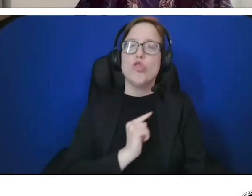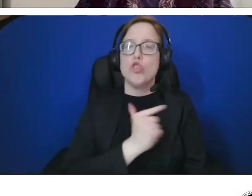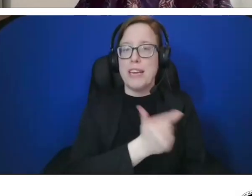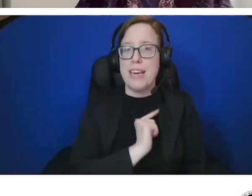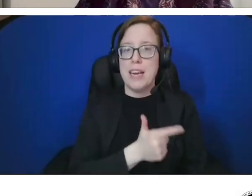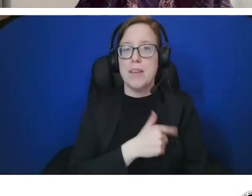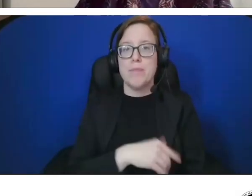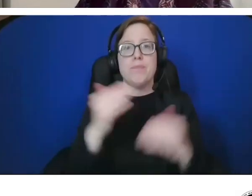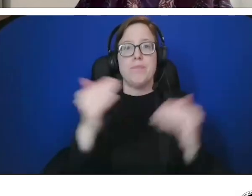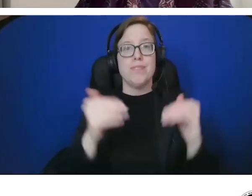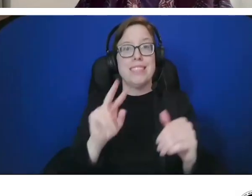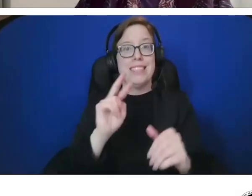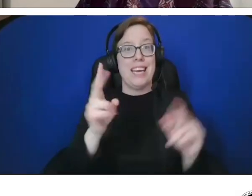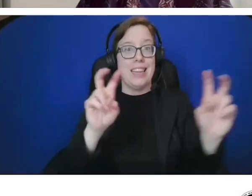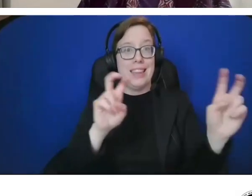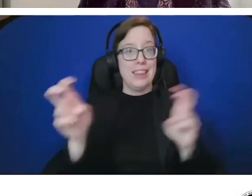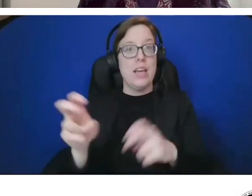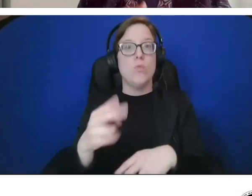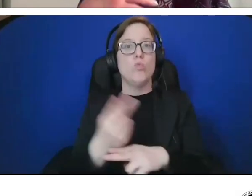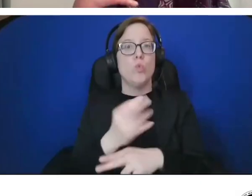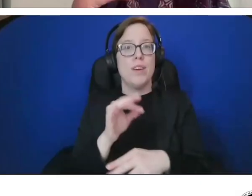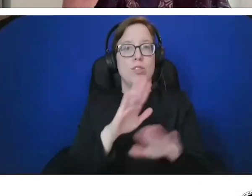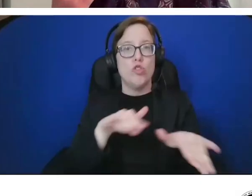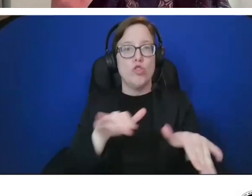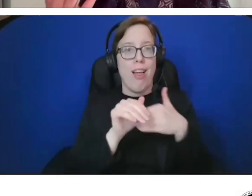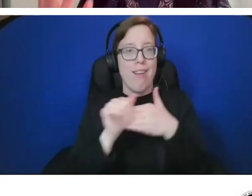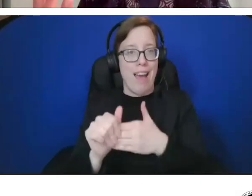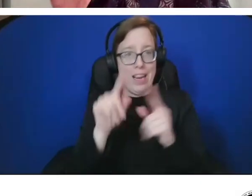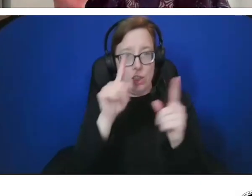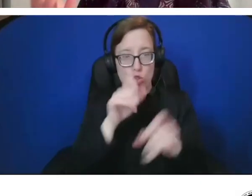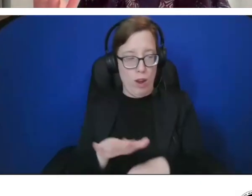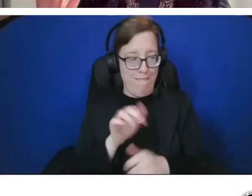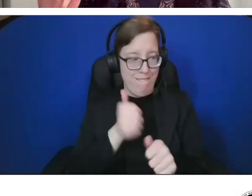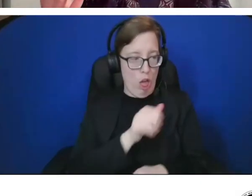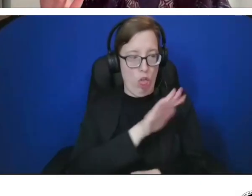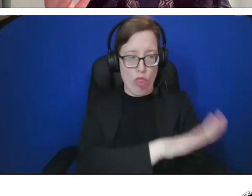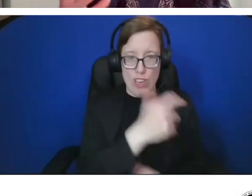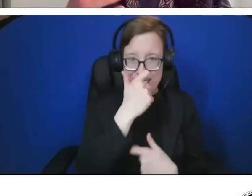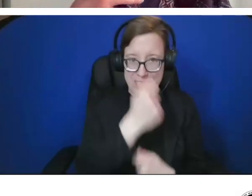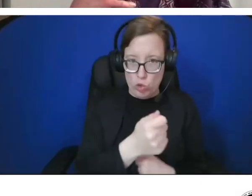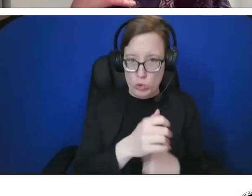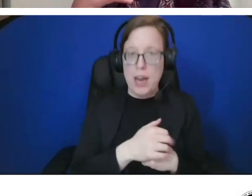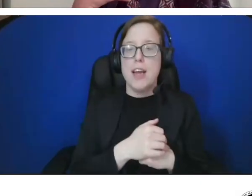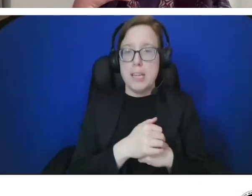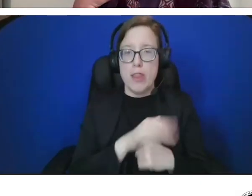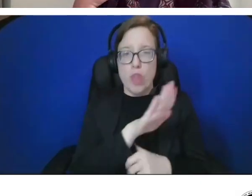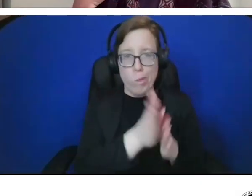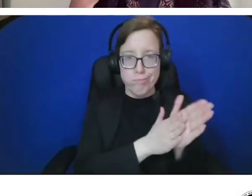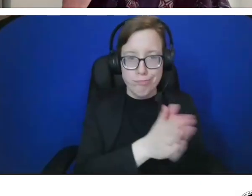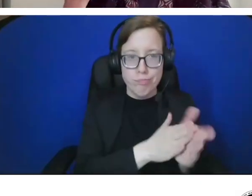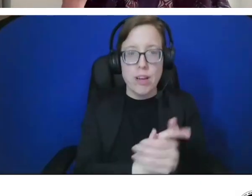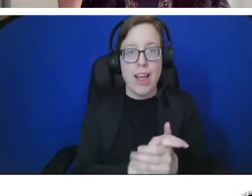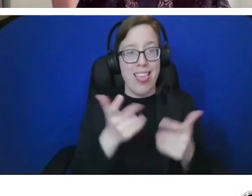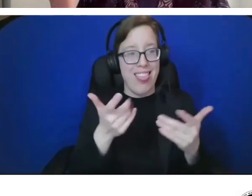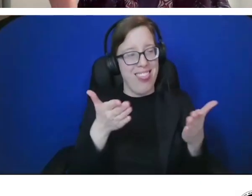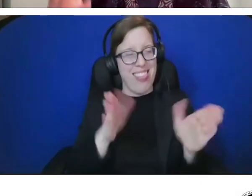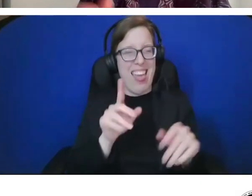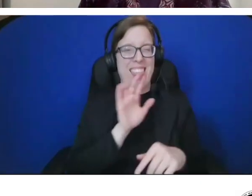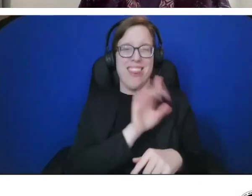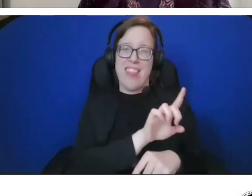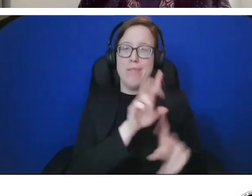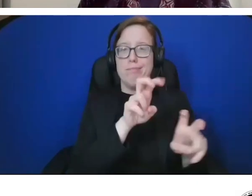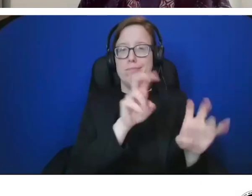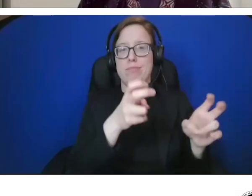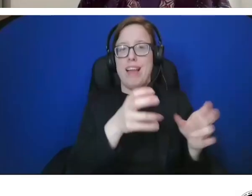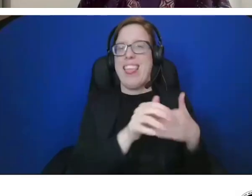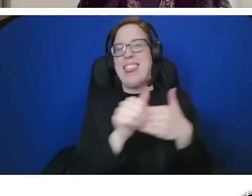was the use of child-guided strategies. So this is when we follow the child's interests and we let them lead the curriculum to